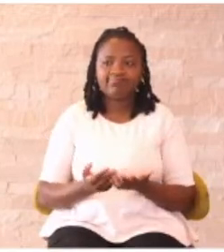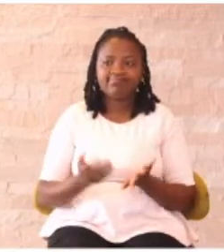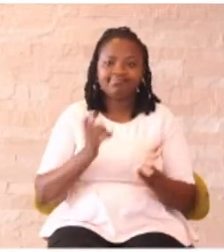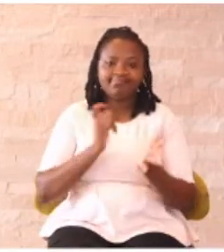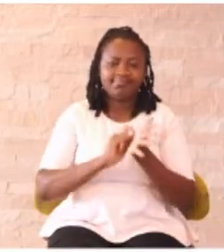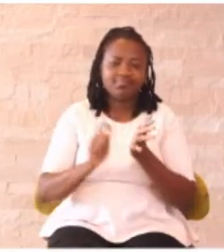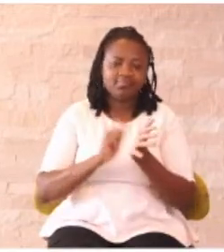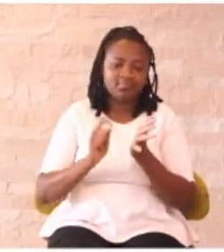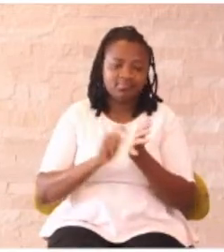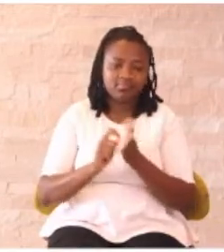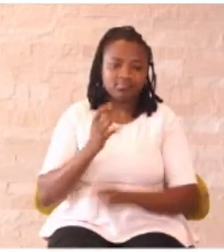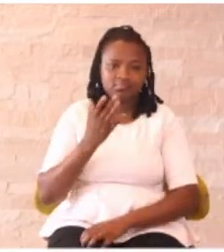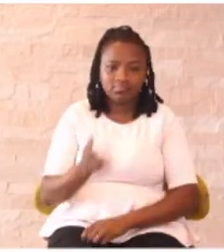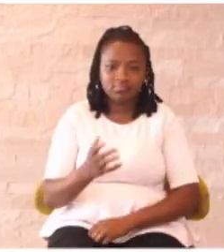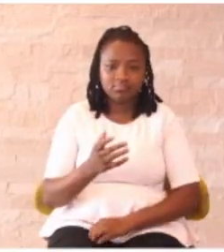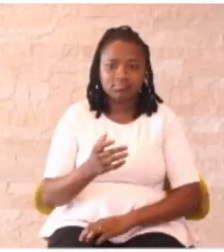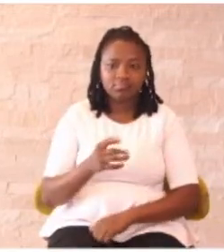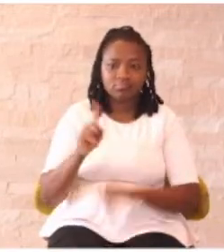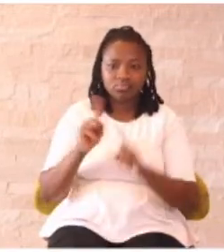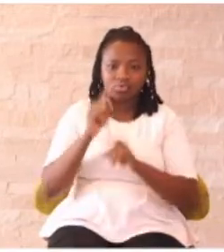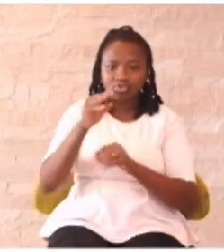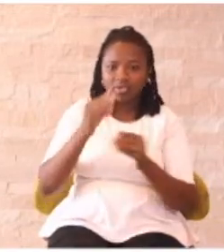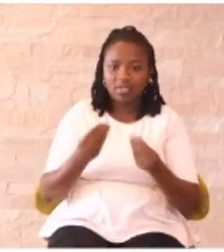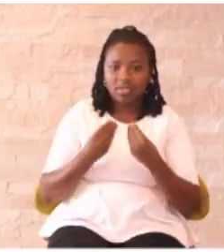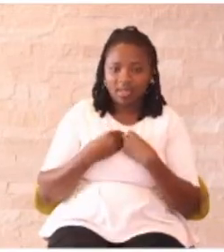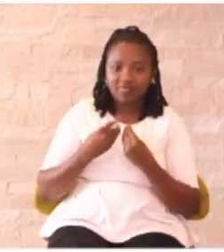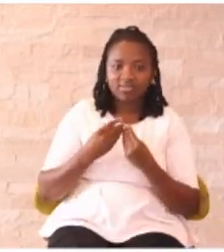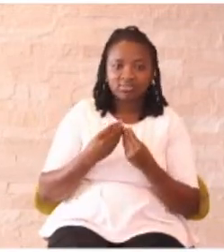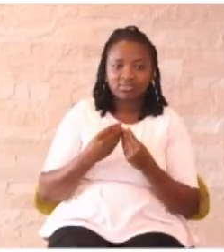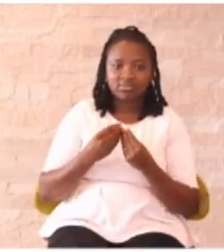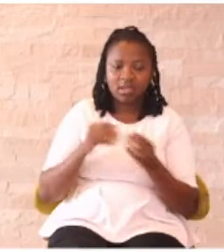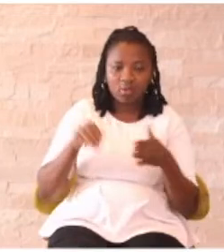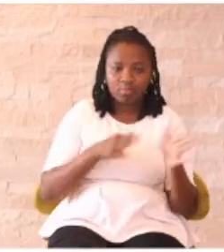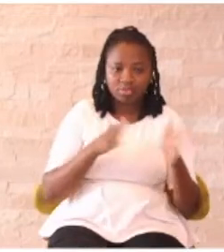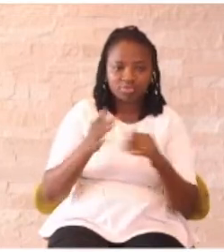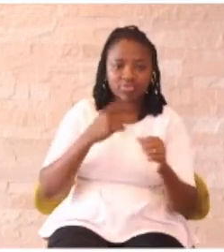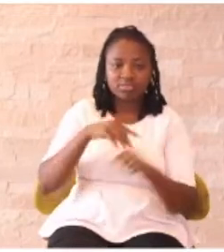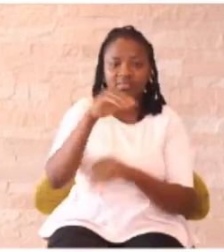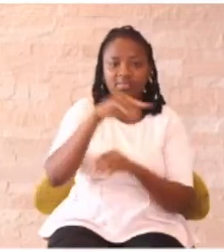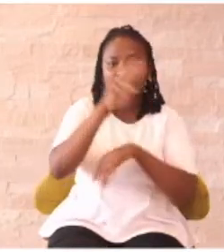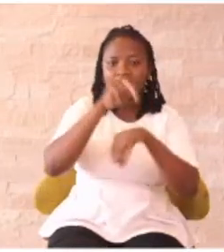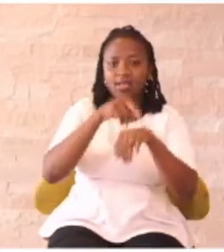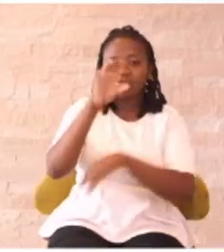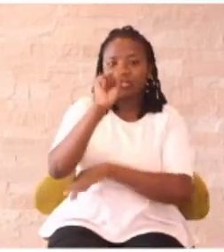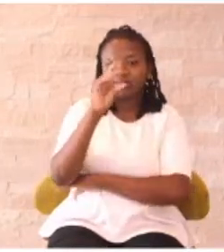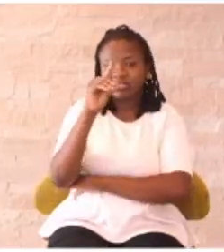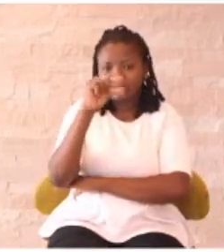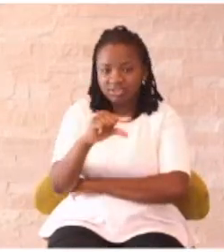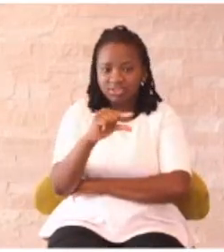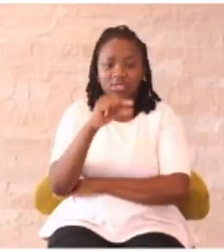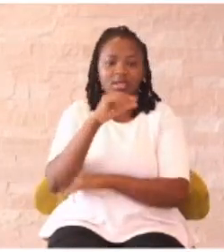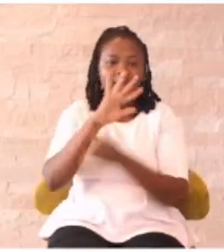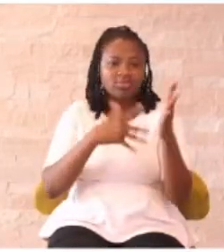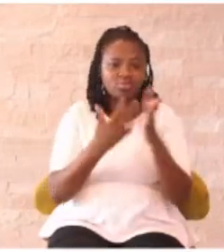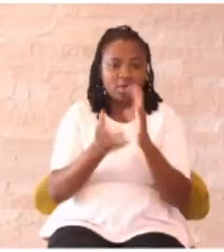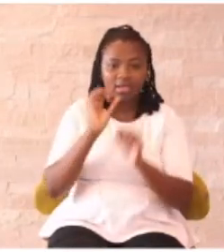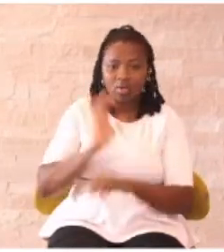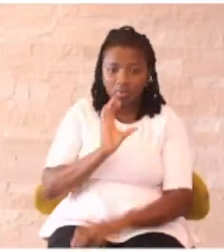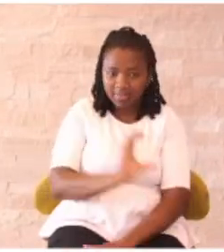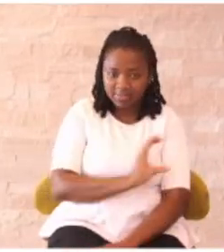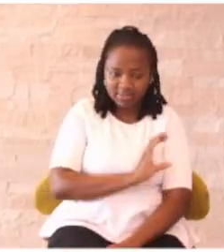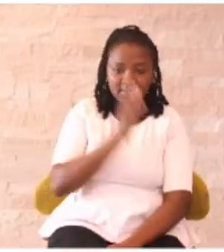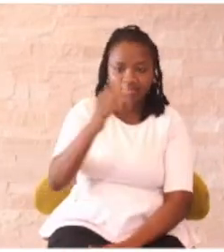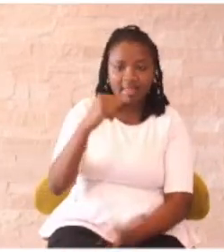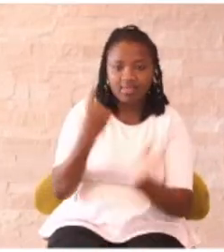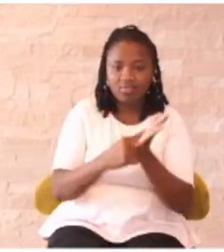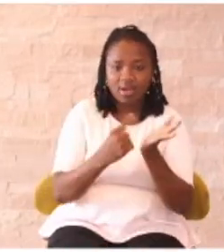Secretariat on board, and they gave us a slot on the National SDG Networking Committee in Uganda,